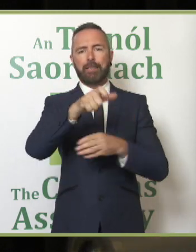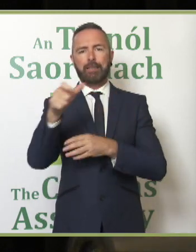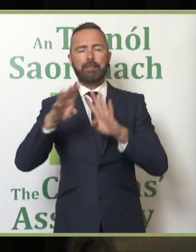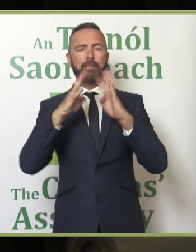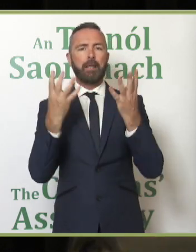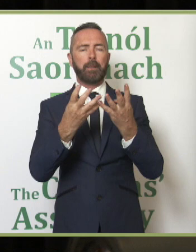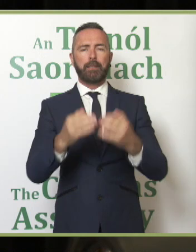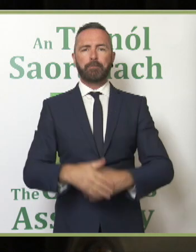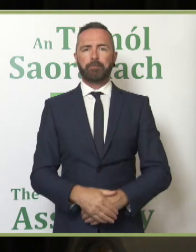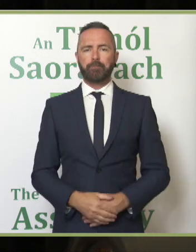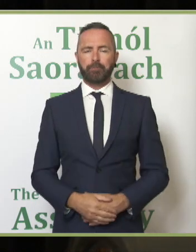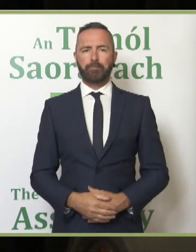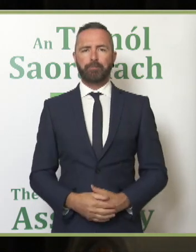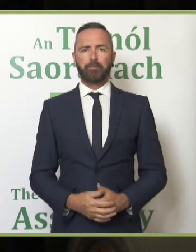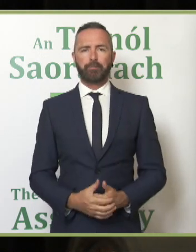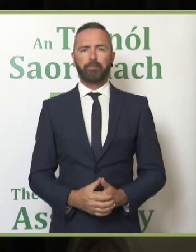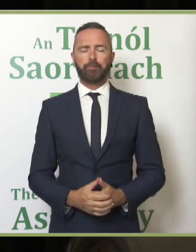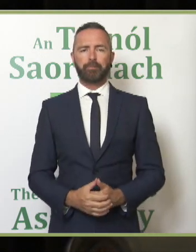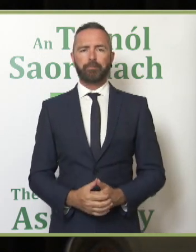And the